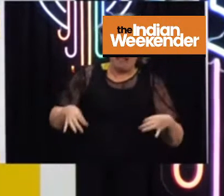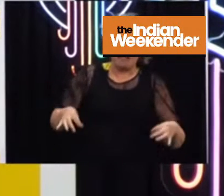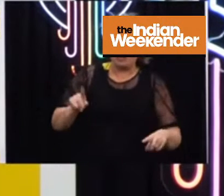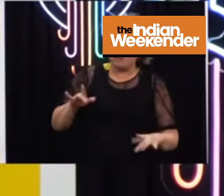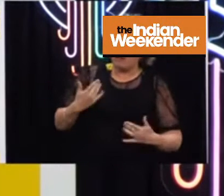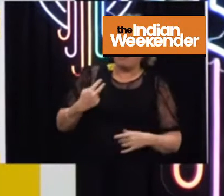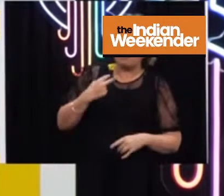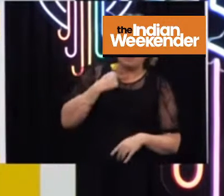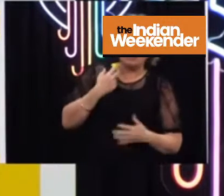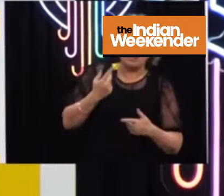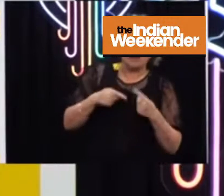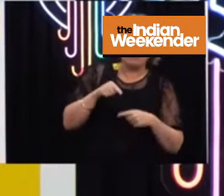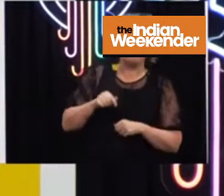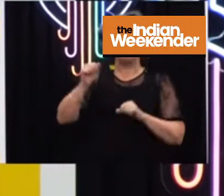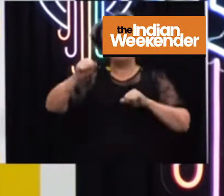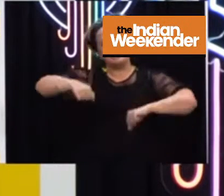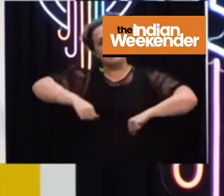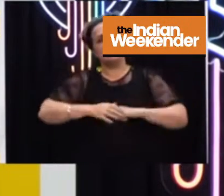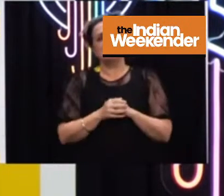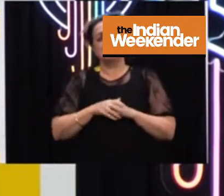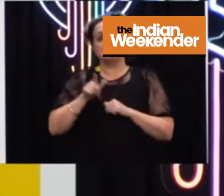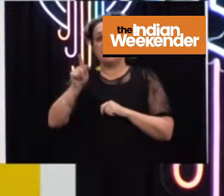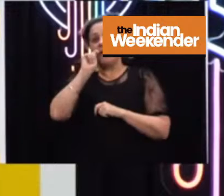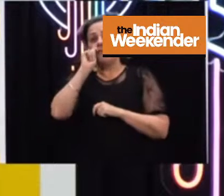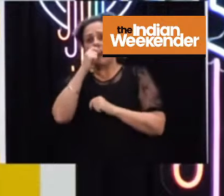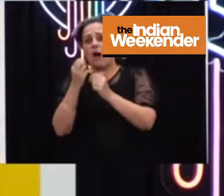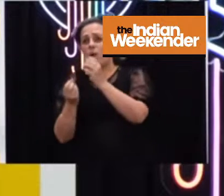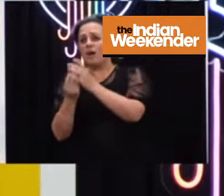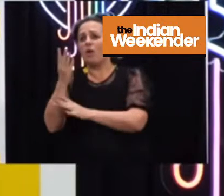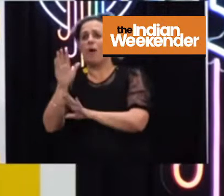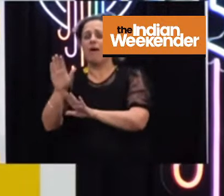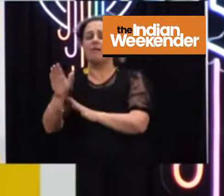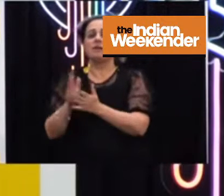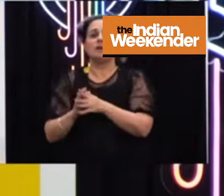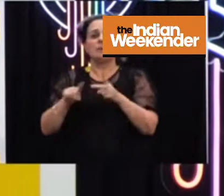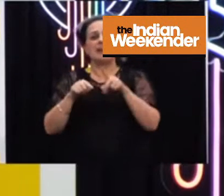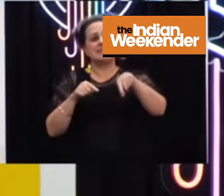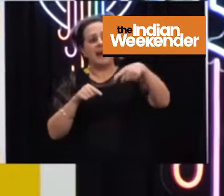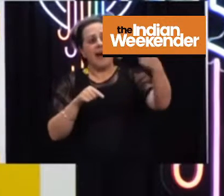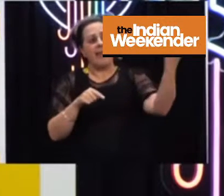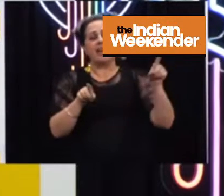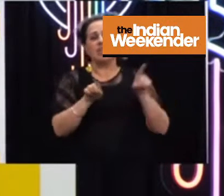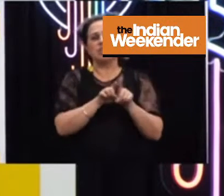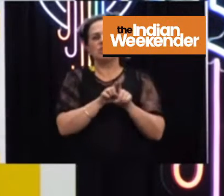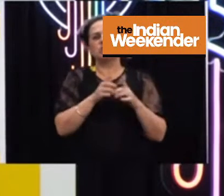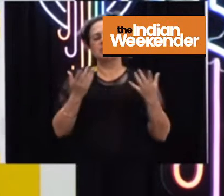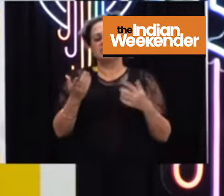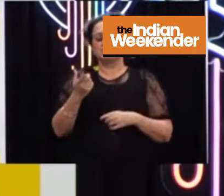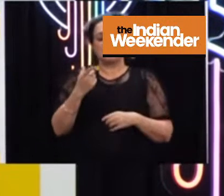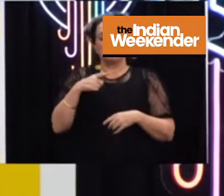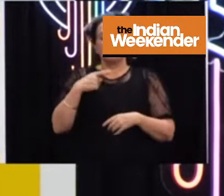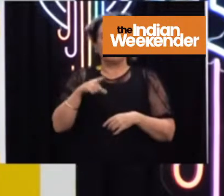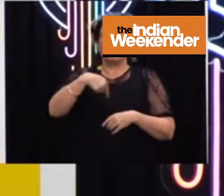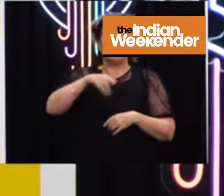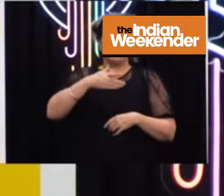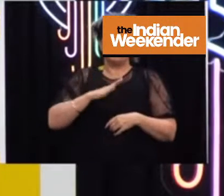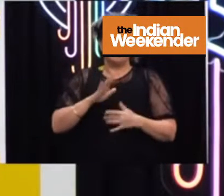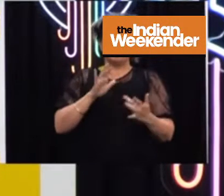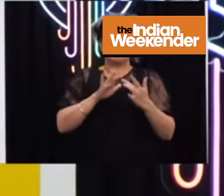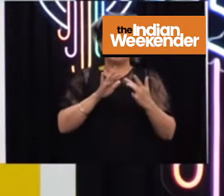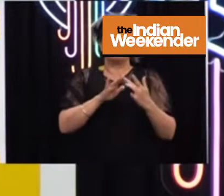of industries where, because our goal at this point is just to limit as much contact between people as